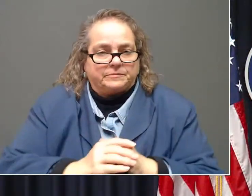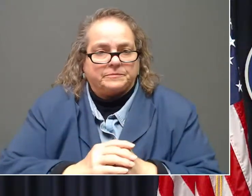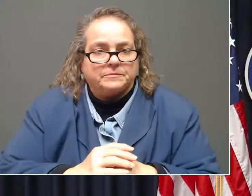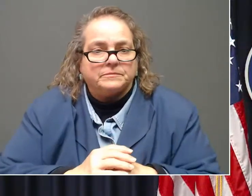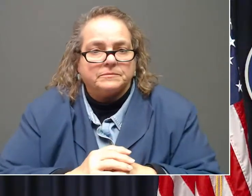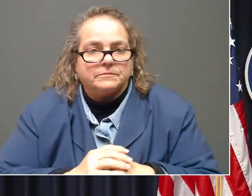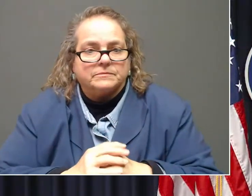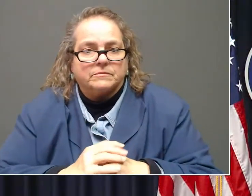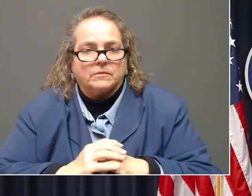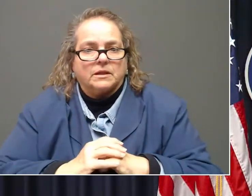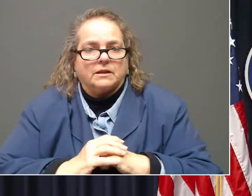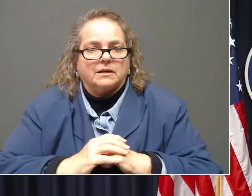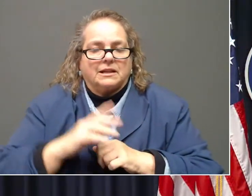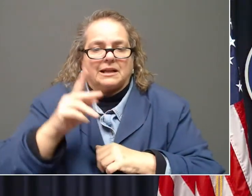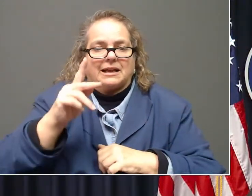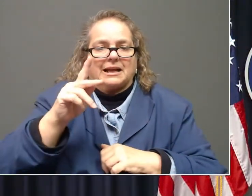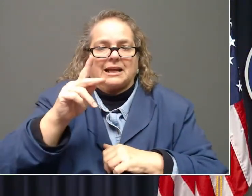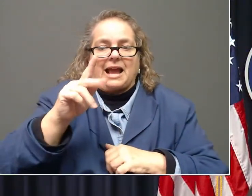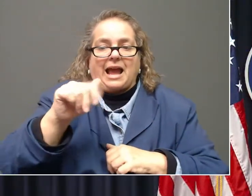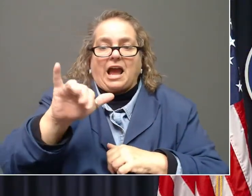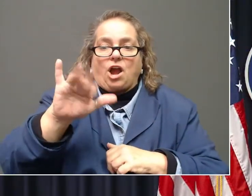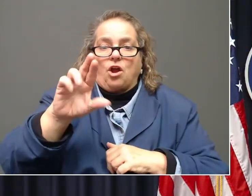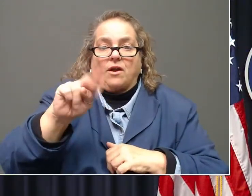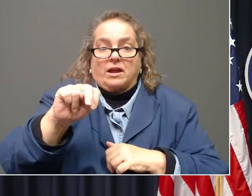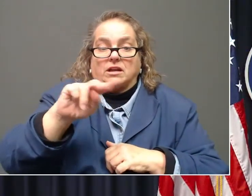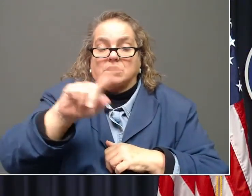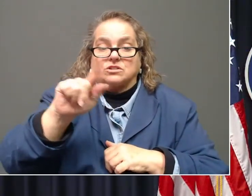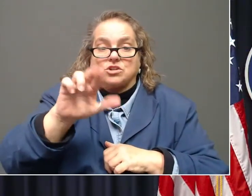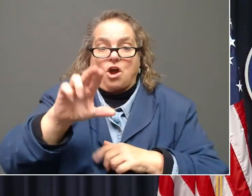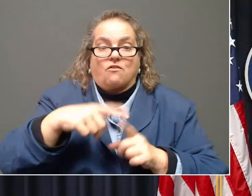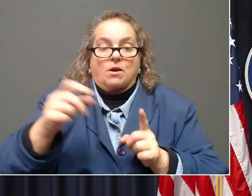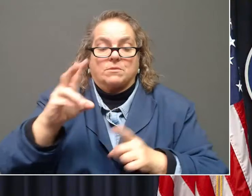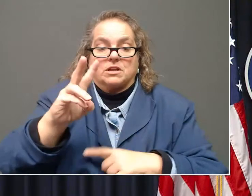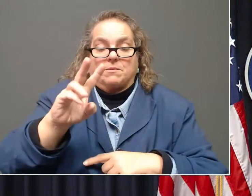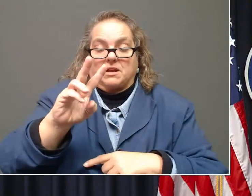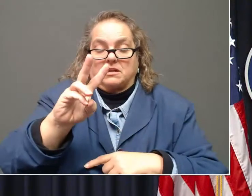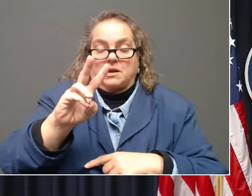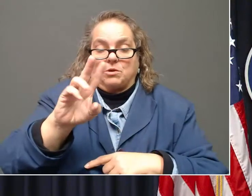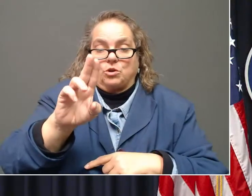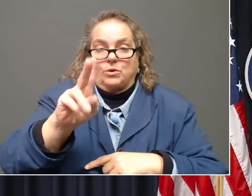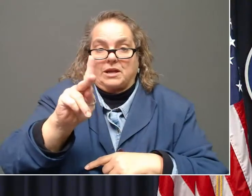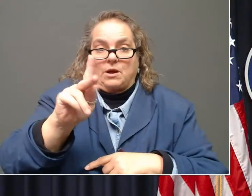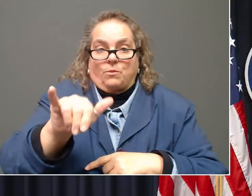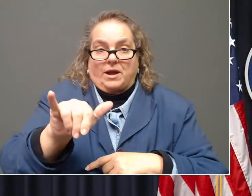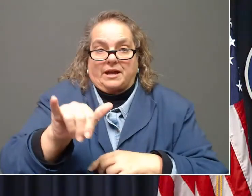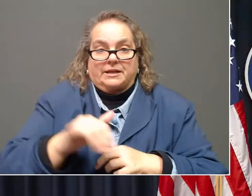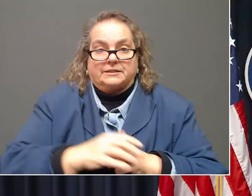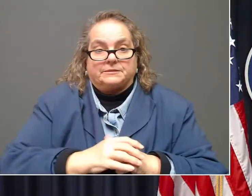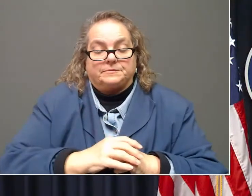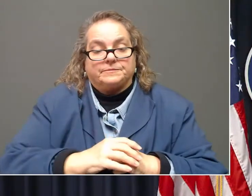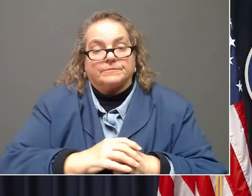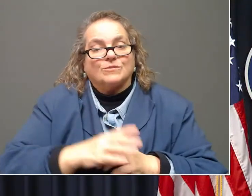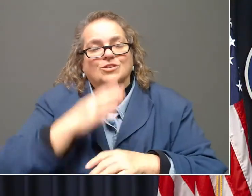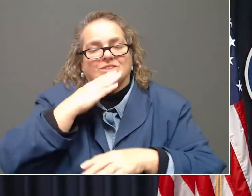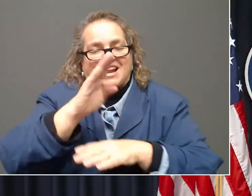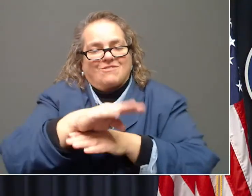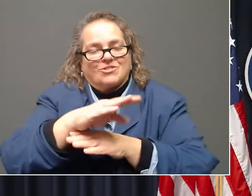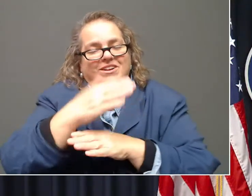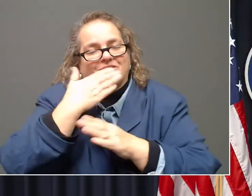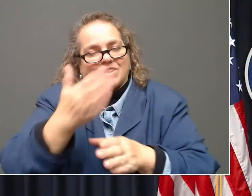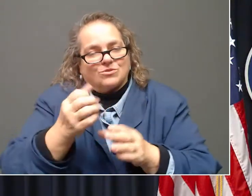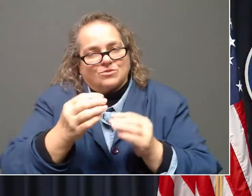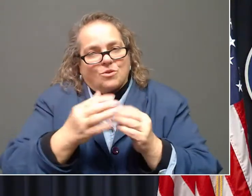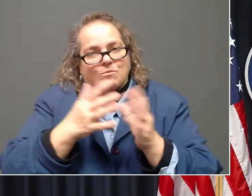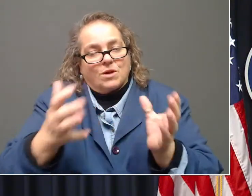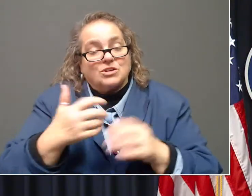ability to take a positive, proactive step and actually do something actively to make it better instead of just sort of hide from the disease. So